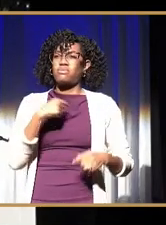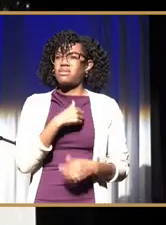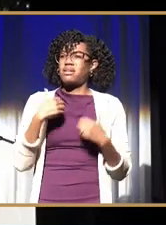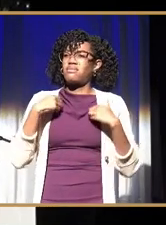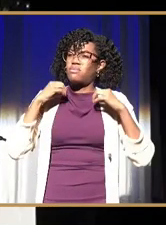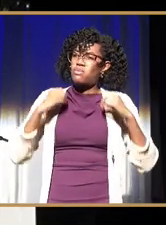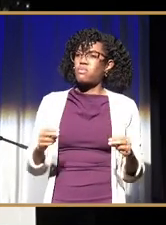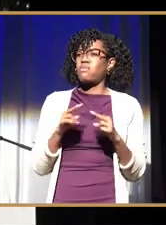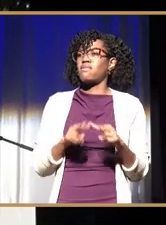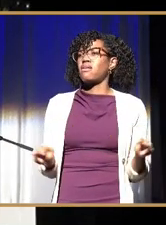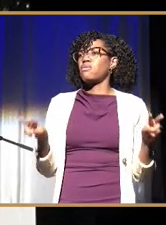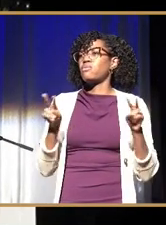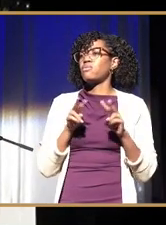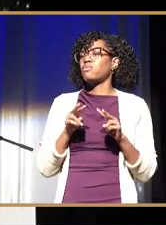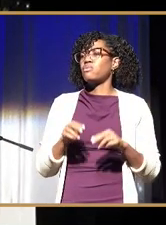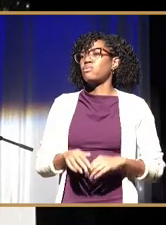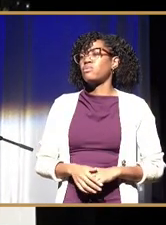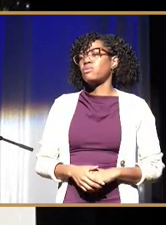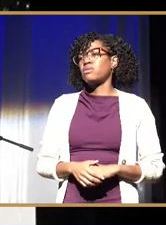have value.